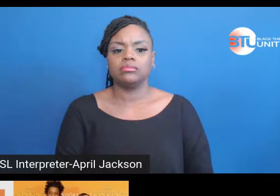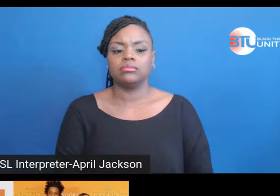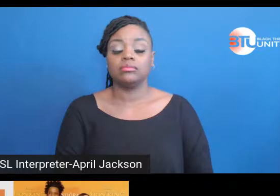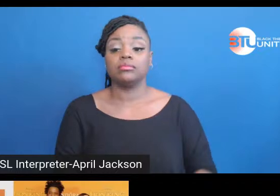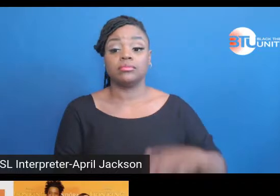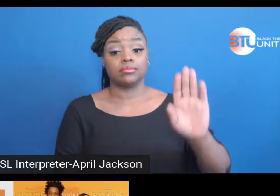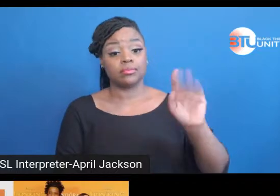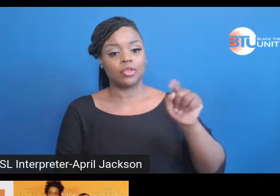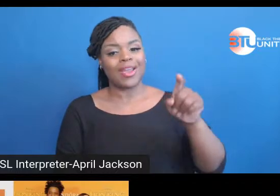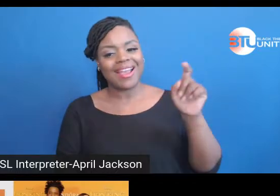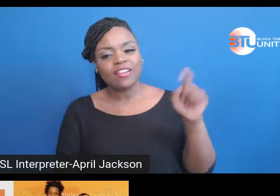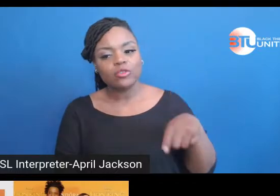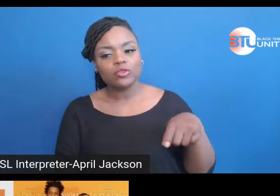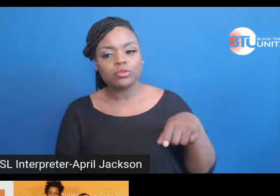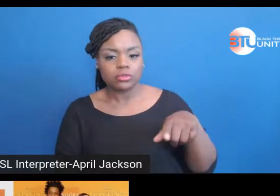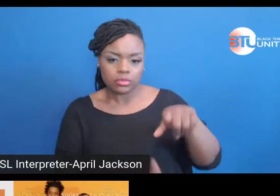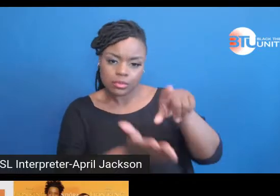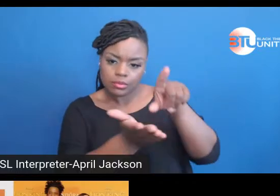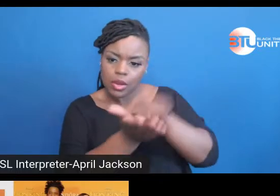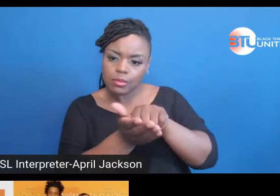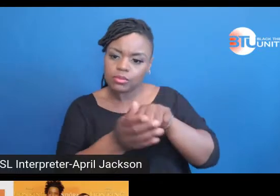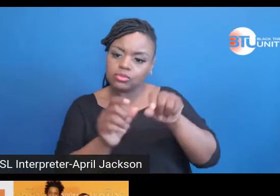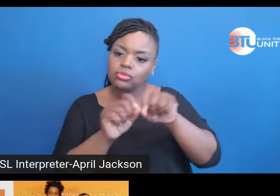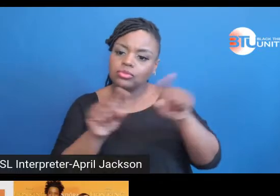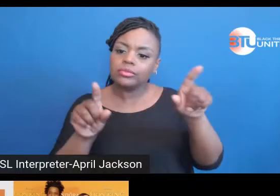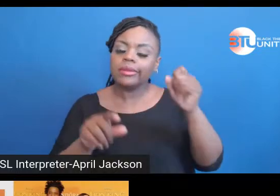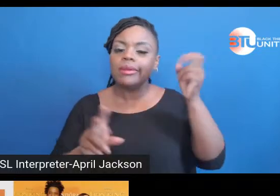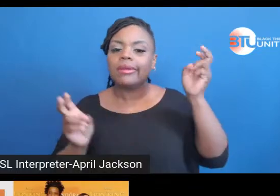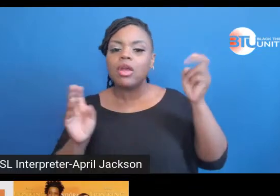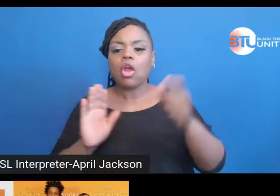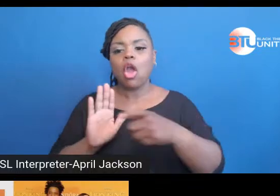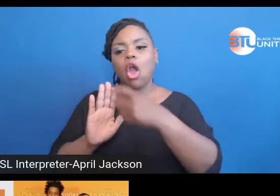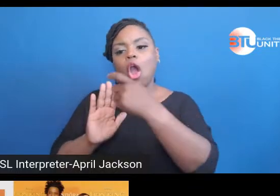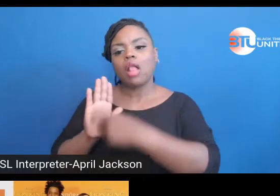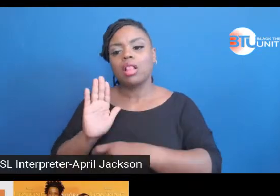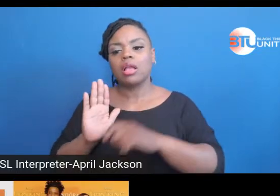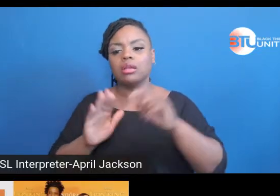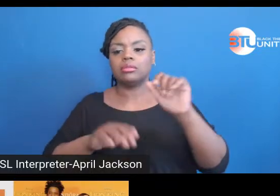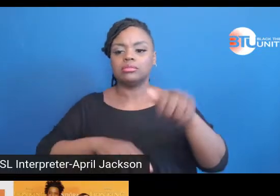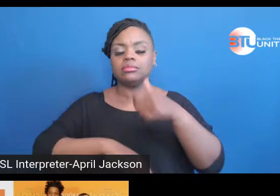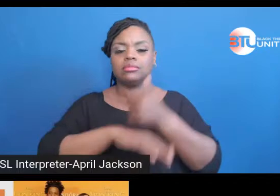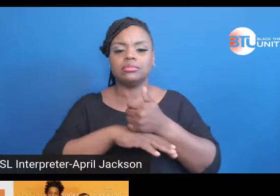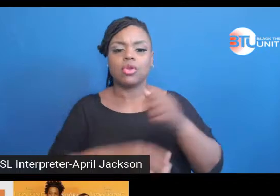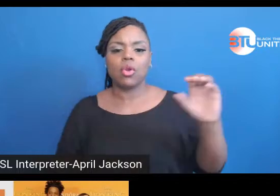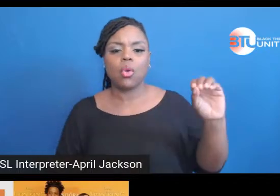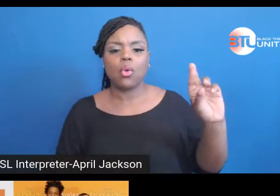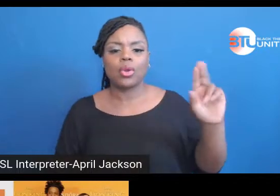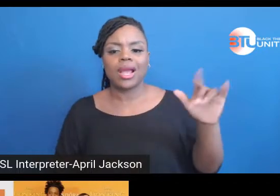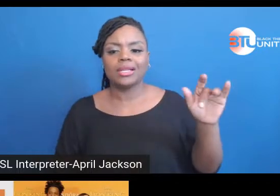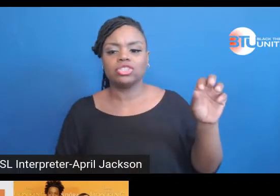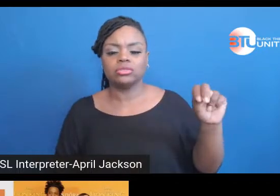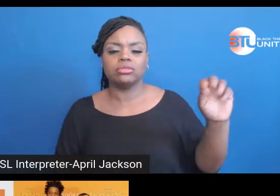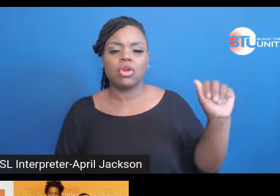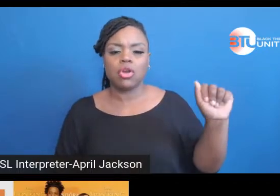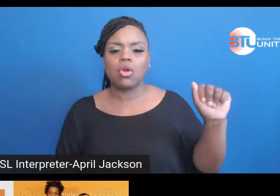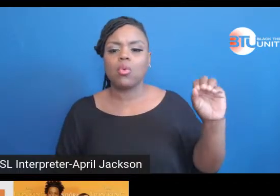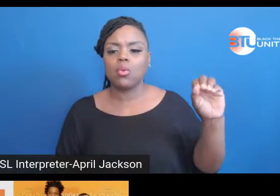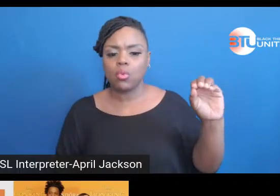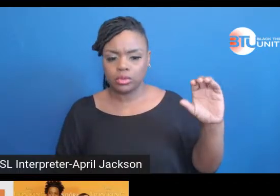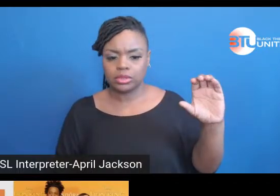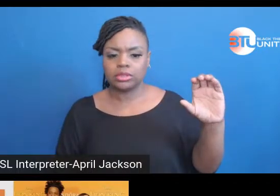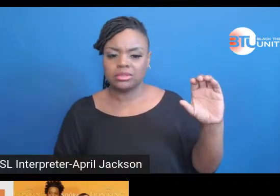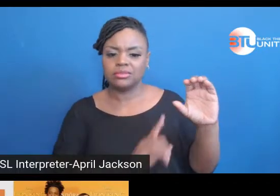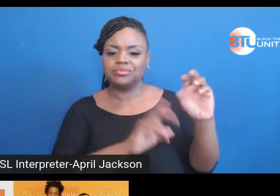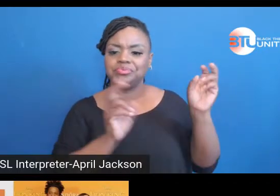those articles of organization in two publications for a period of time. And that it's kind of for a small